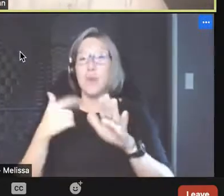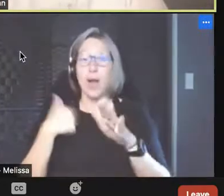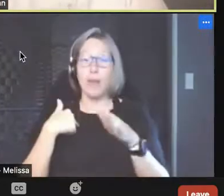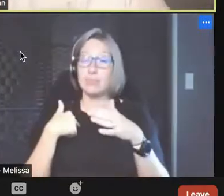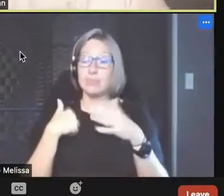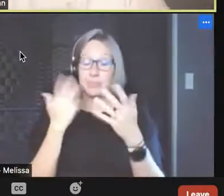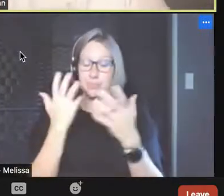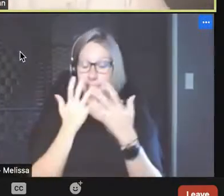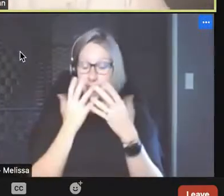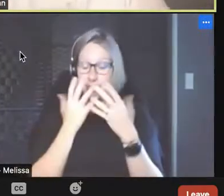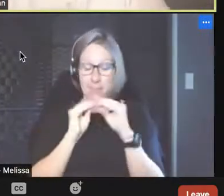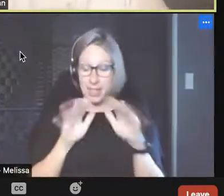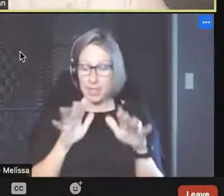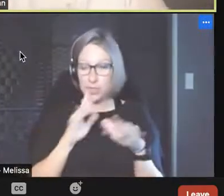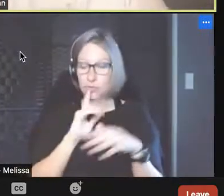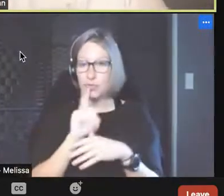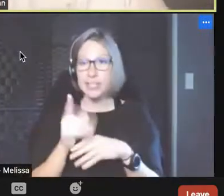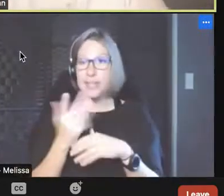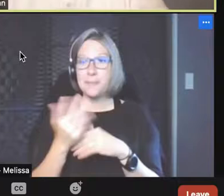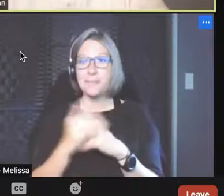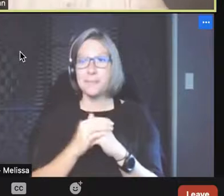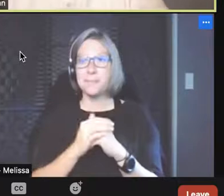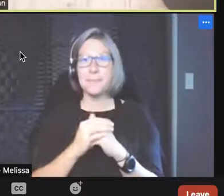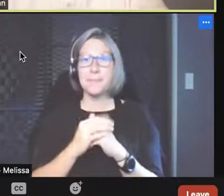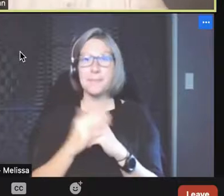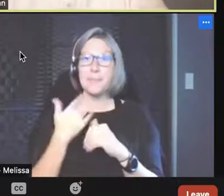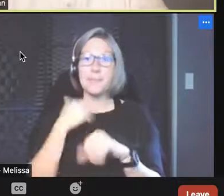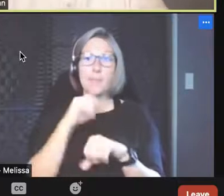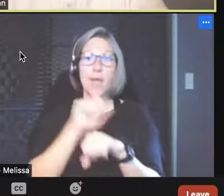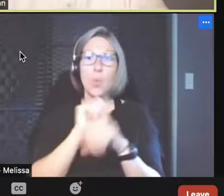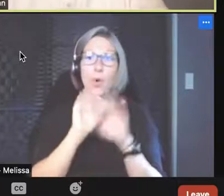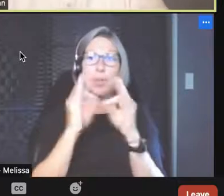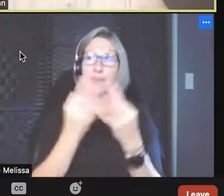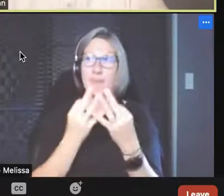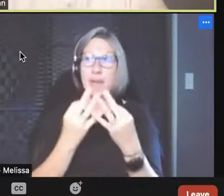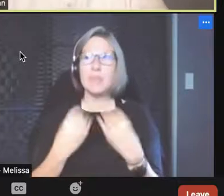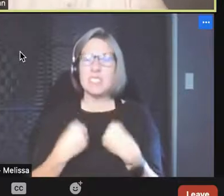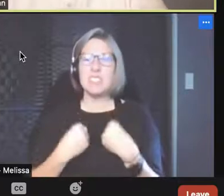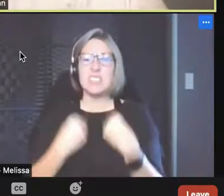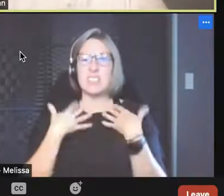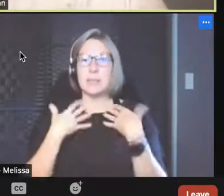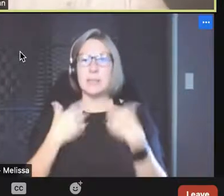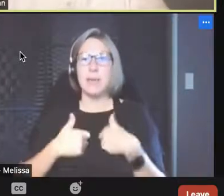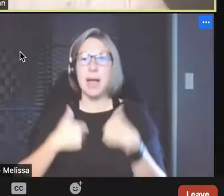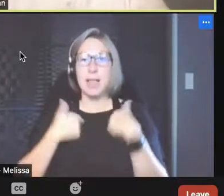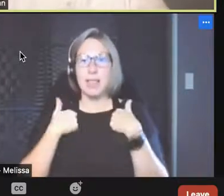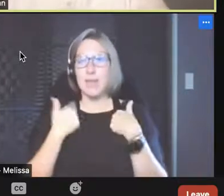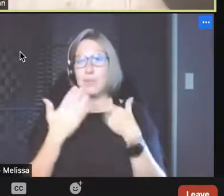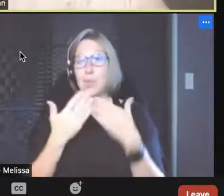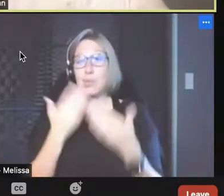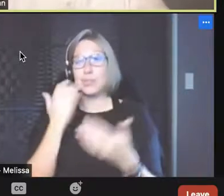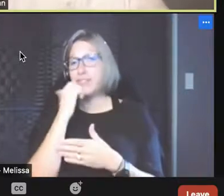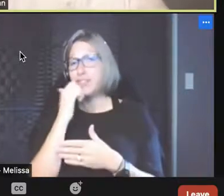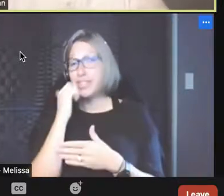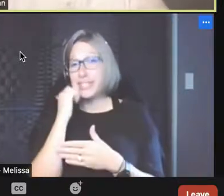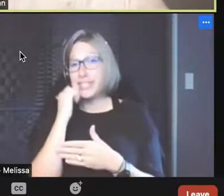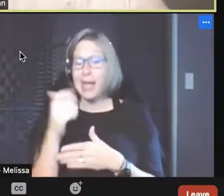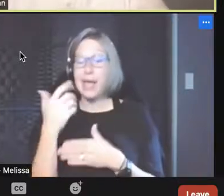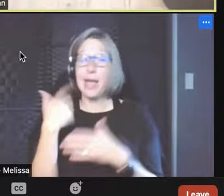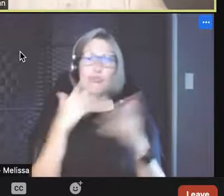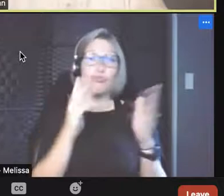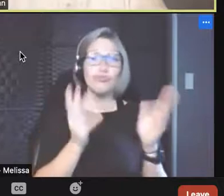person ever. I get to be with families who enrich my life almost every single day. I get to talk to people